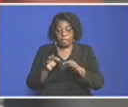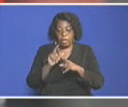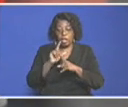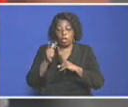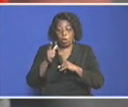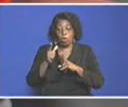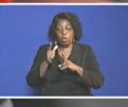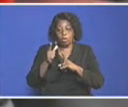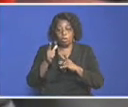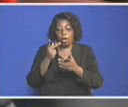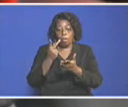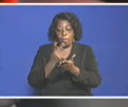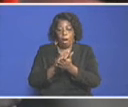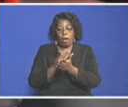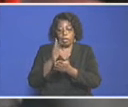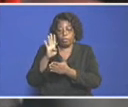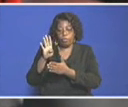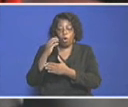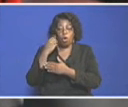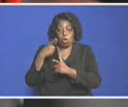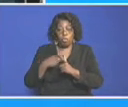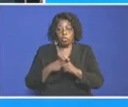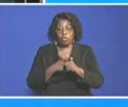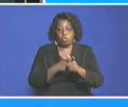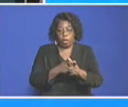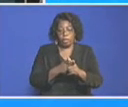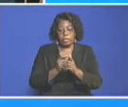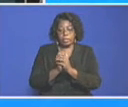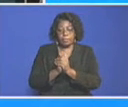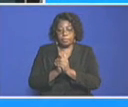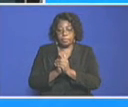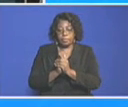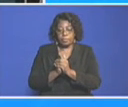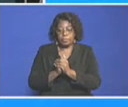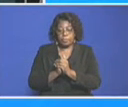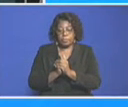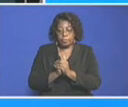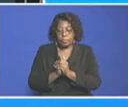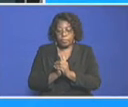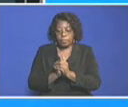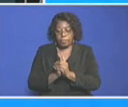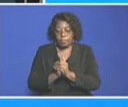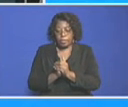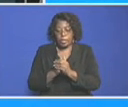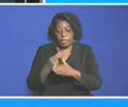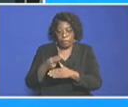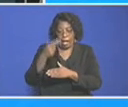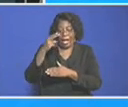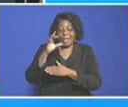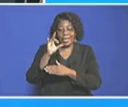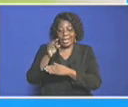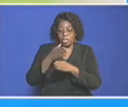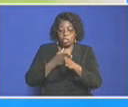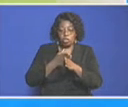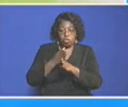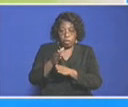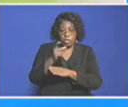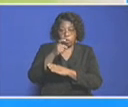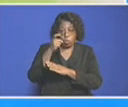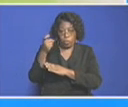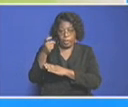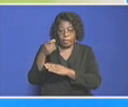four home runs in the game and got a strong combined pitching effort and cruised to a season-high eighth straight win and a major league